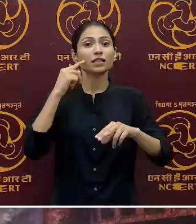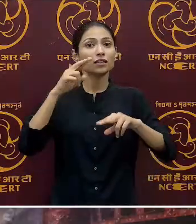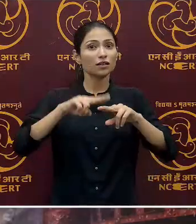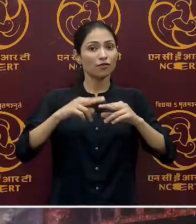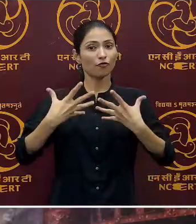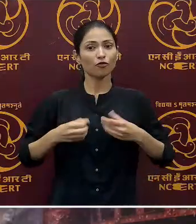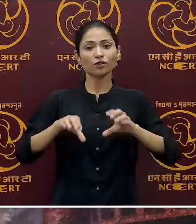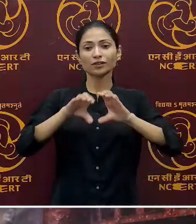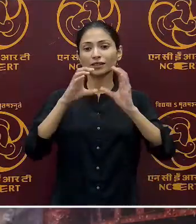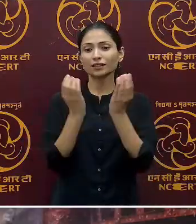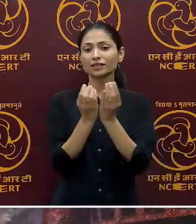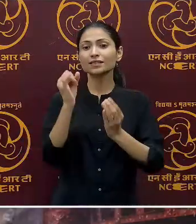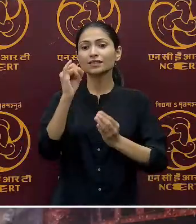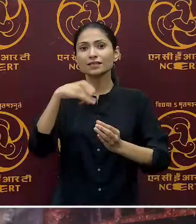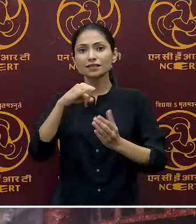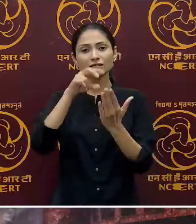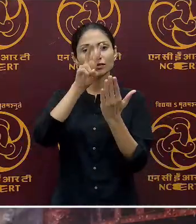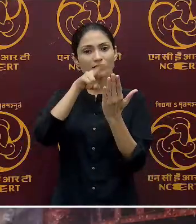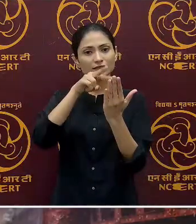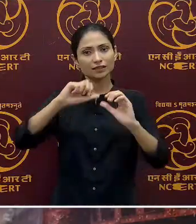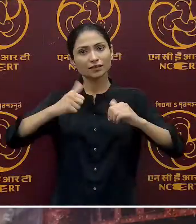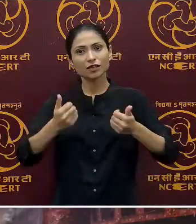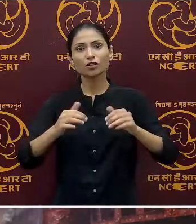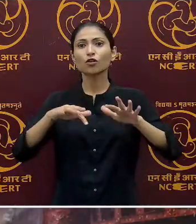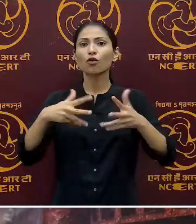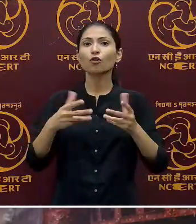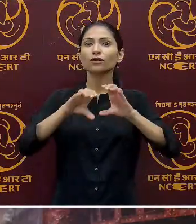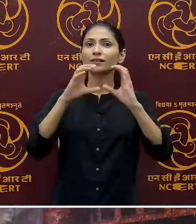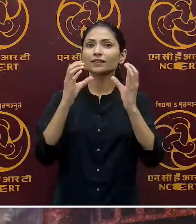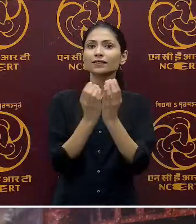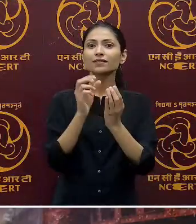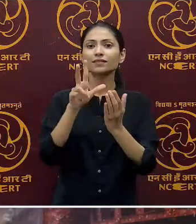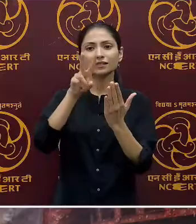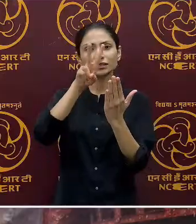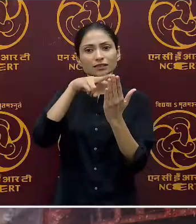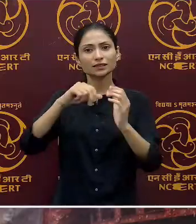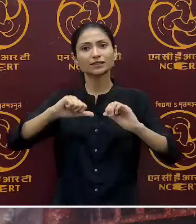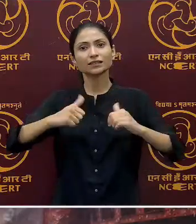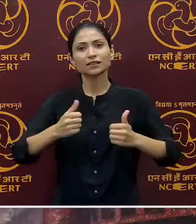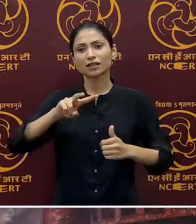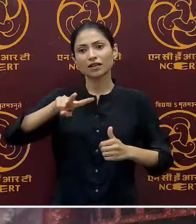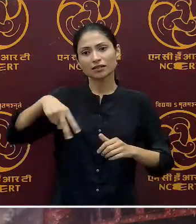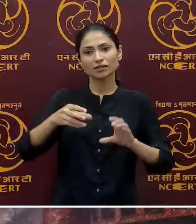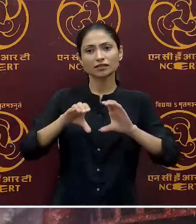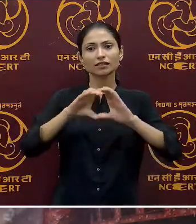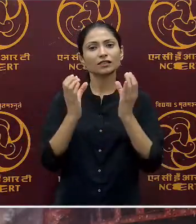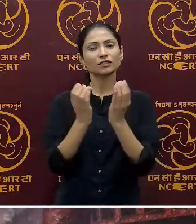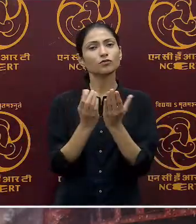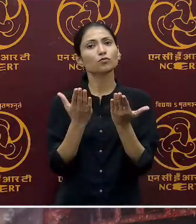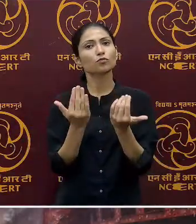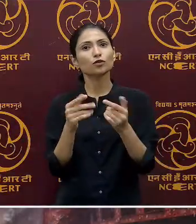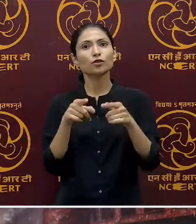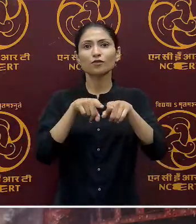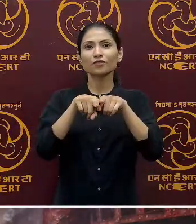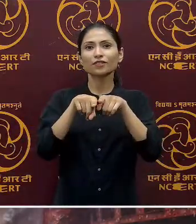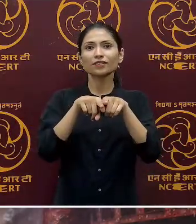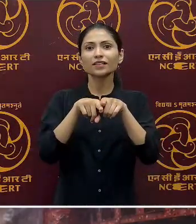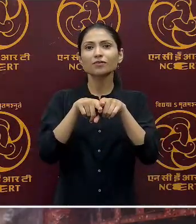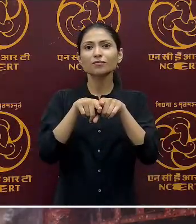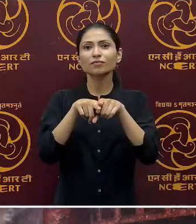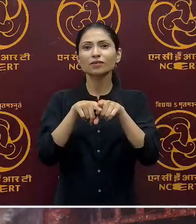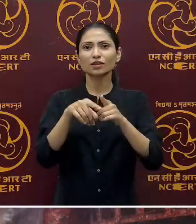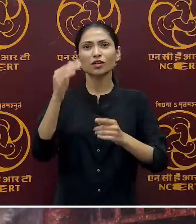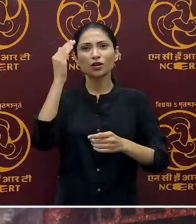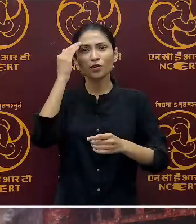also, grade 8 also, and of any other class. For example, we can say that of the periodic table which is present